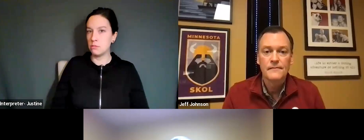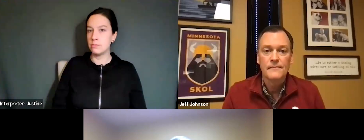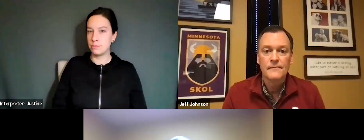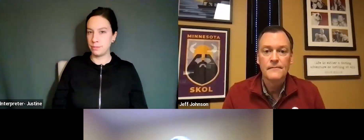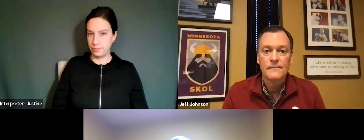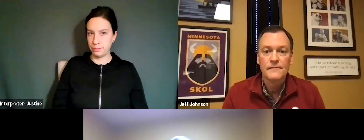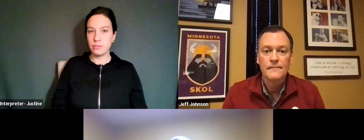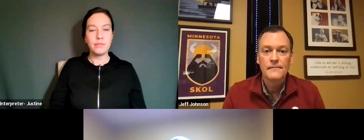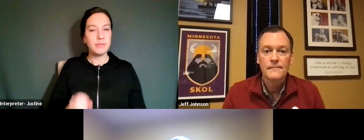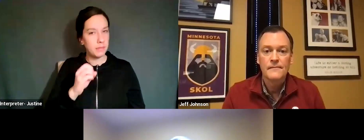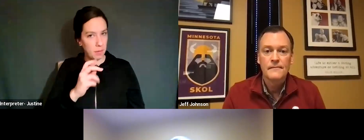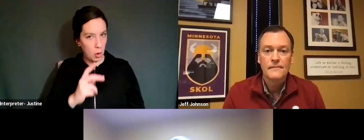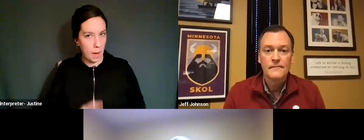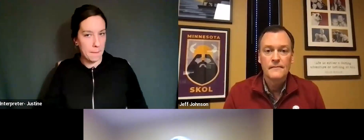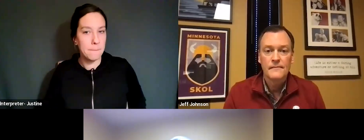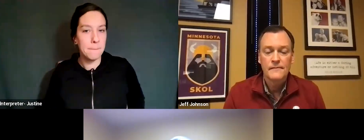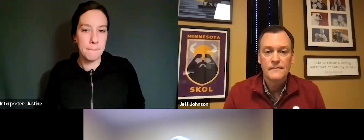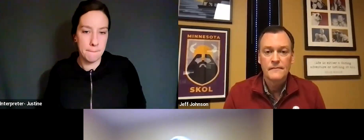And so then,